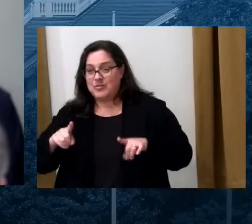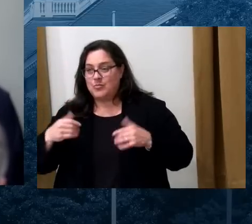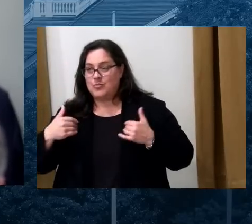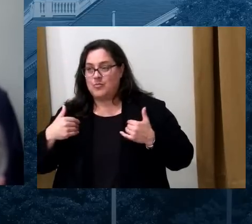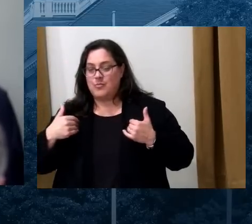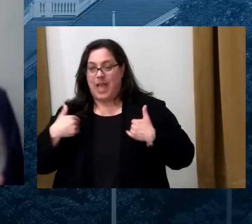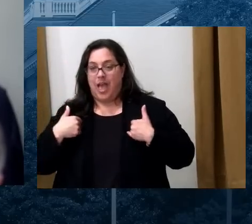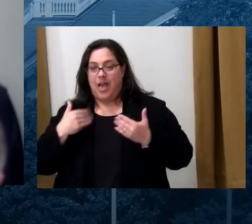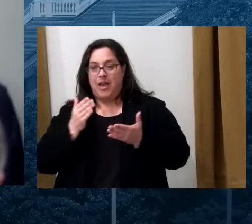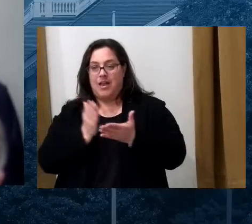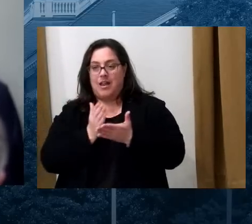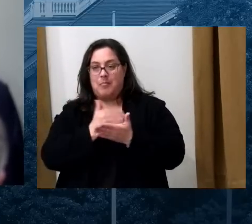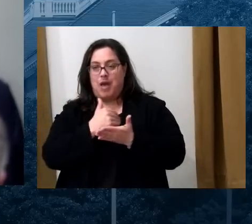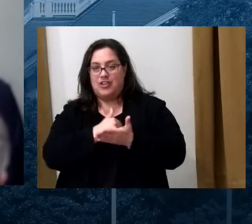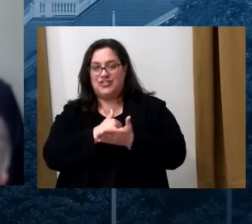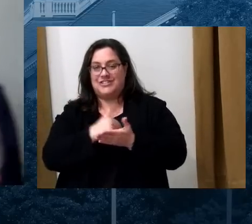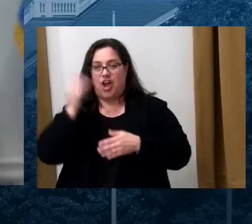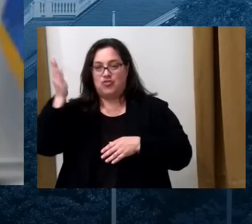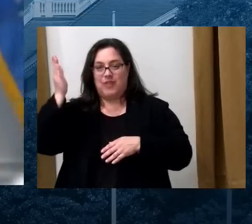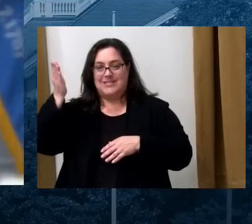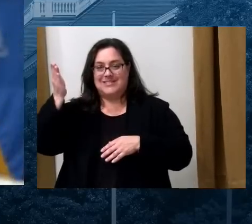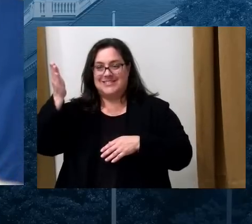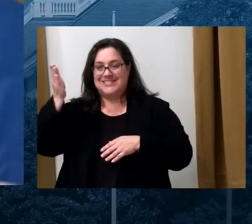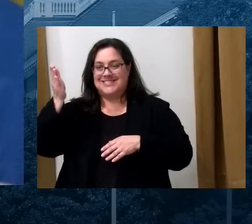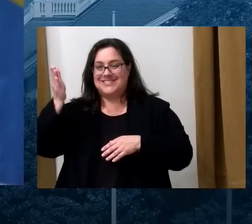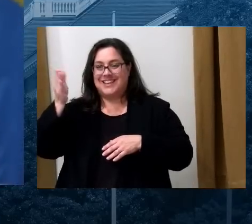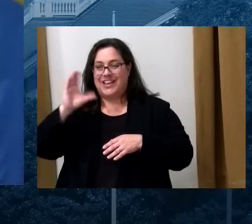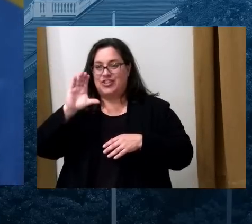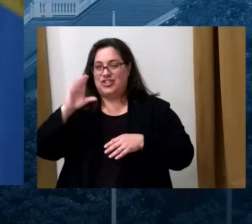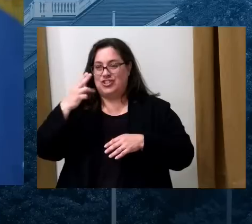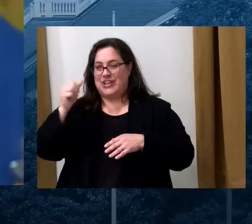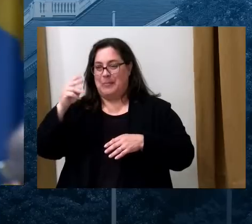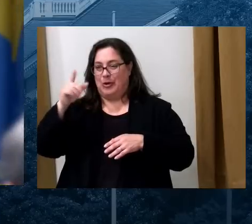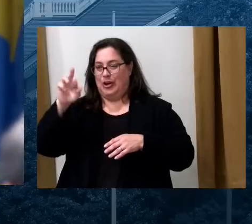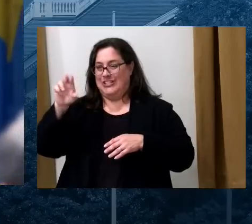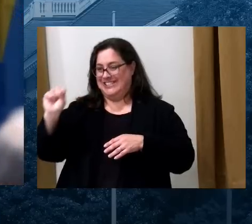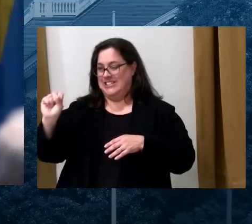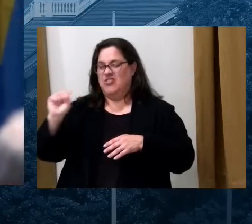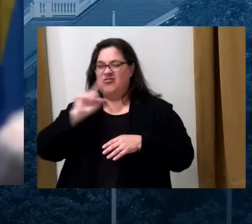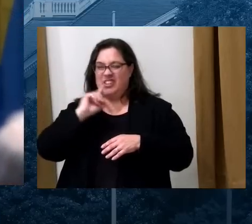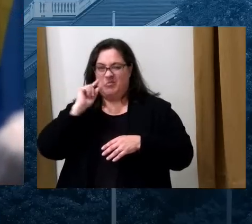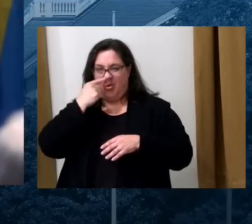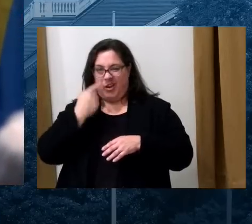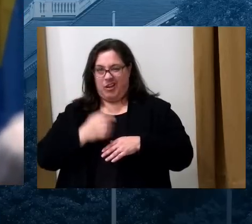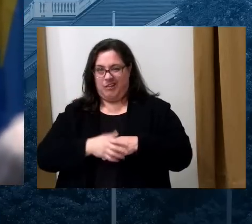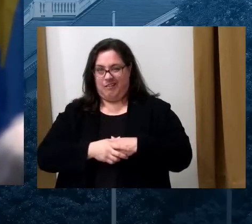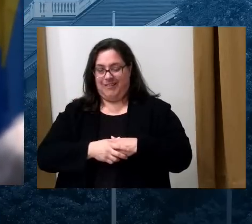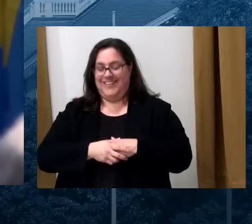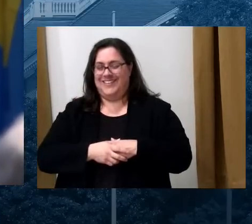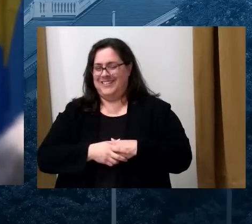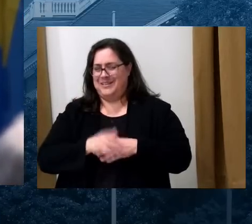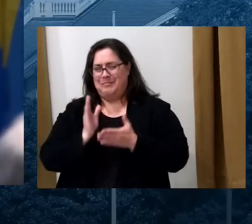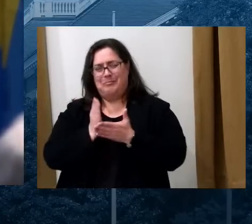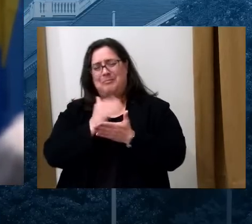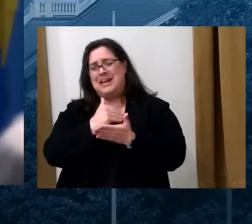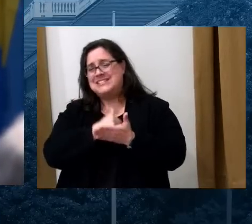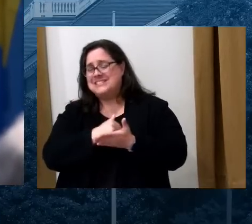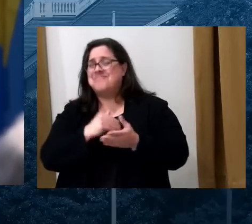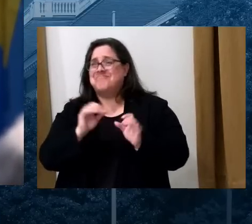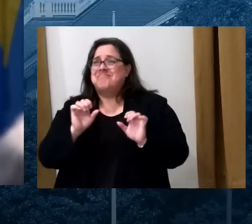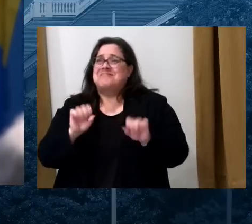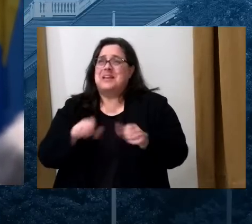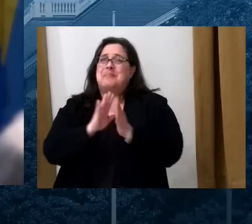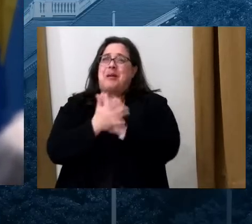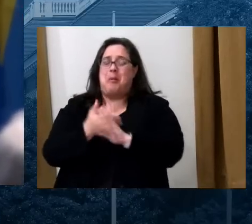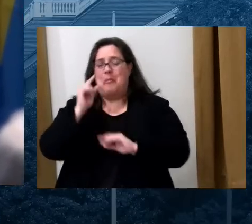address in one of the chambers. Pro Tem remembers those days. It was pretty boring. And budgets can be a little bit boring.